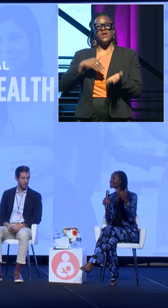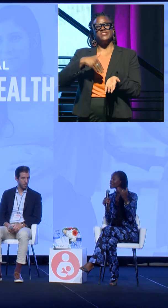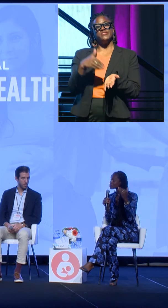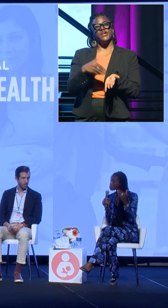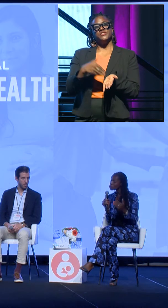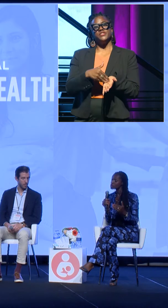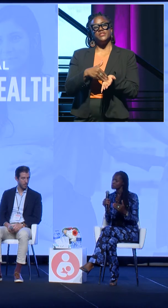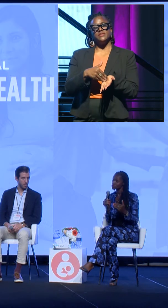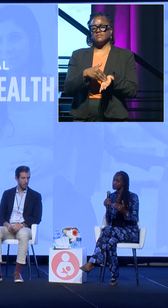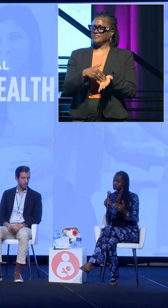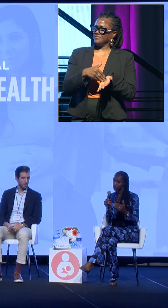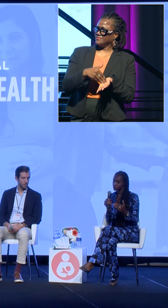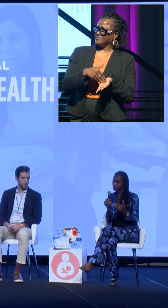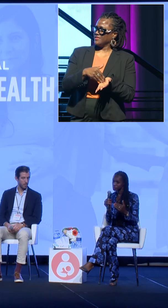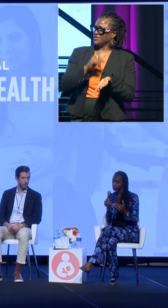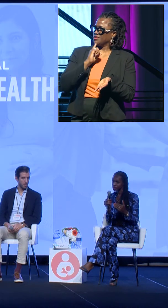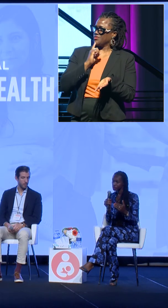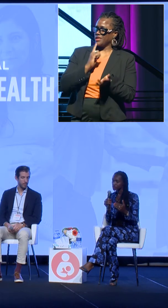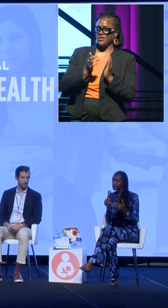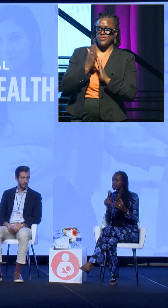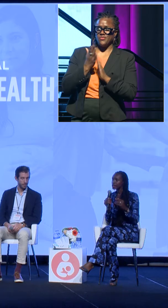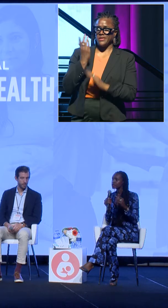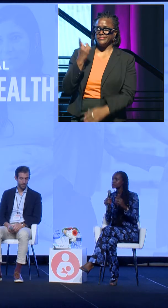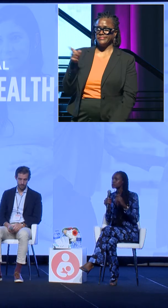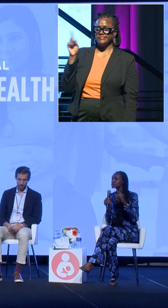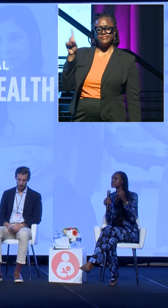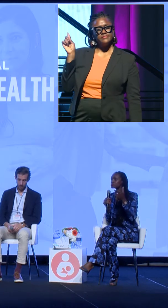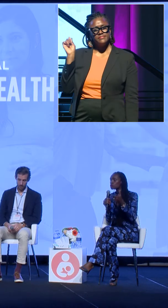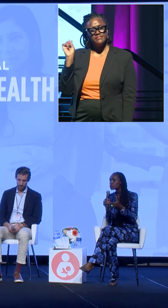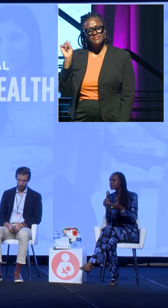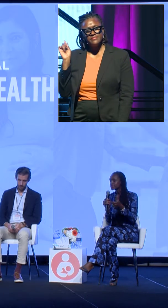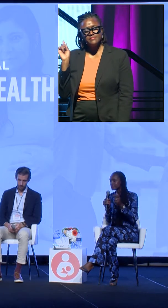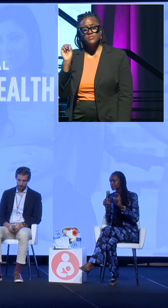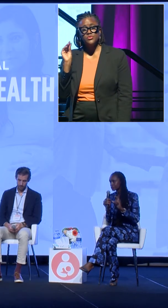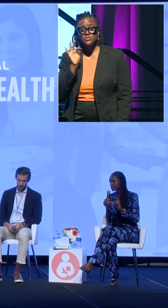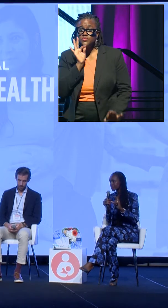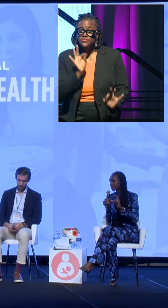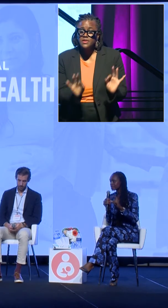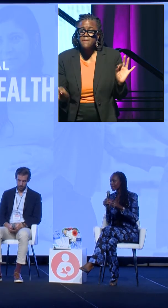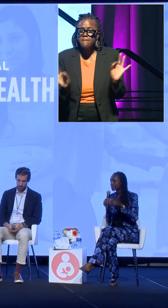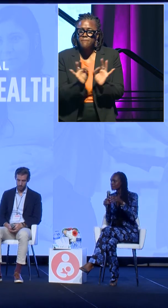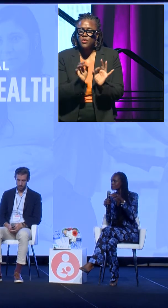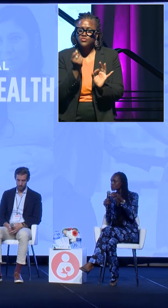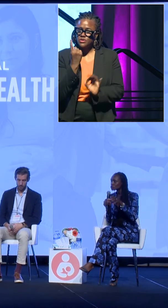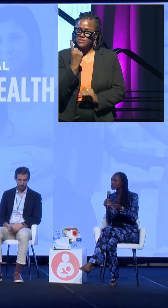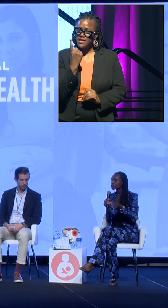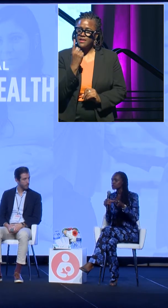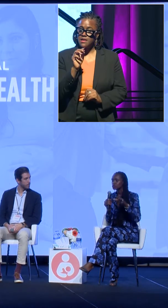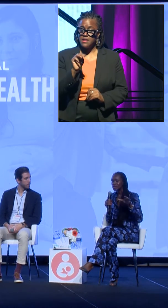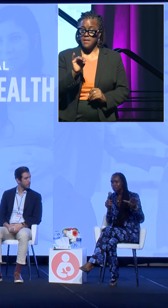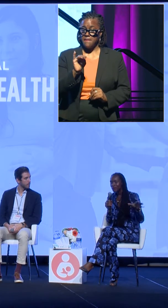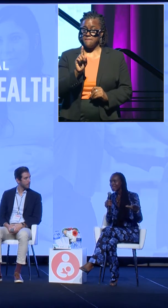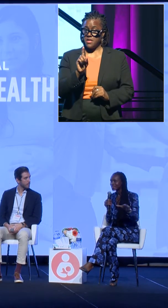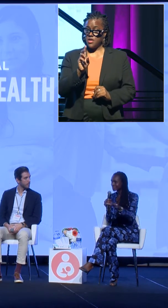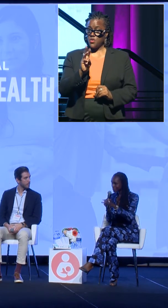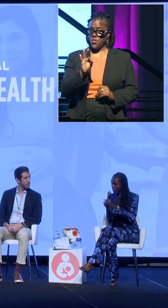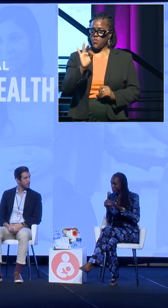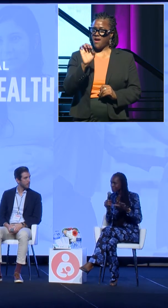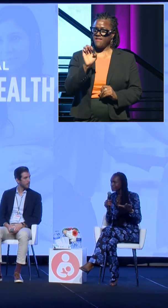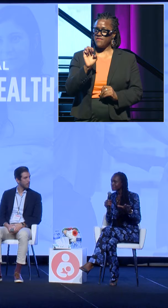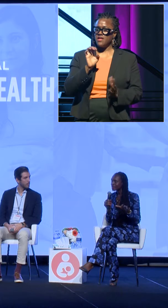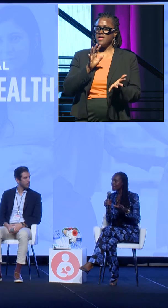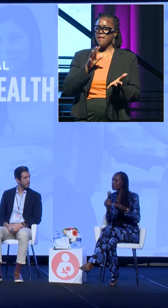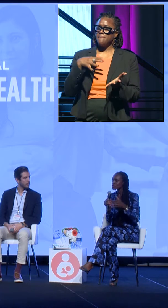ratio and the poorest maternal health outcomes. And so it is important to understand that midwifery was